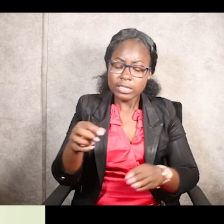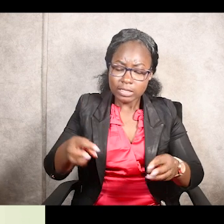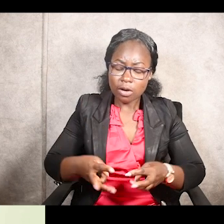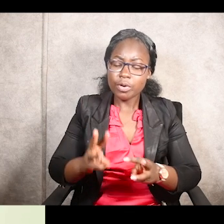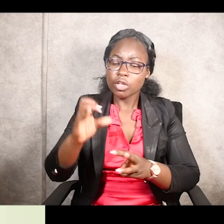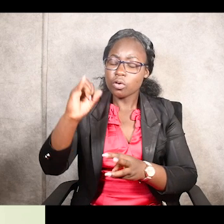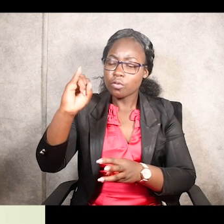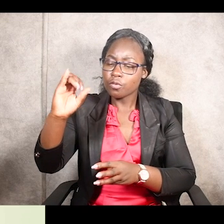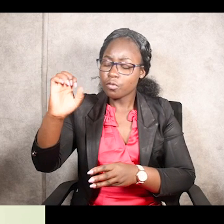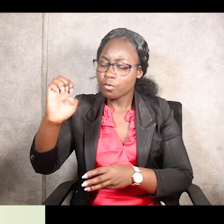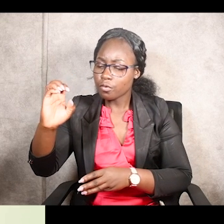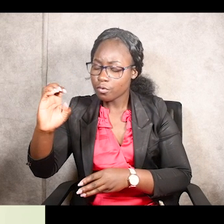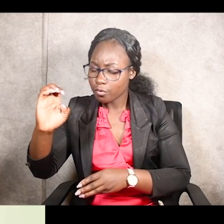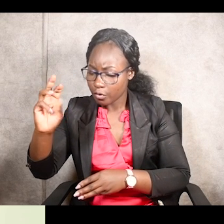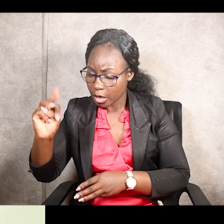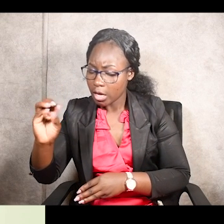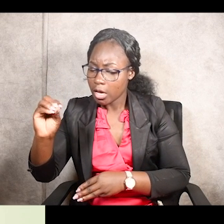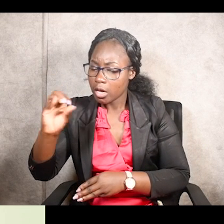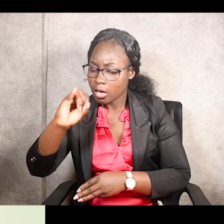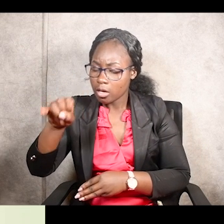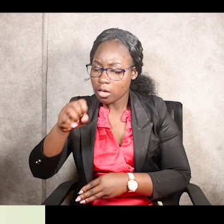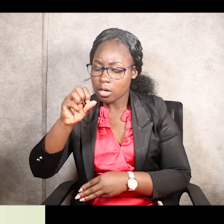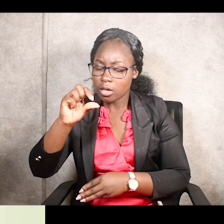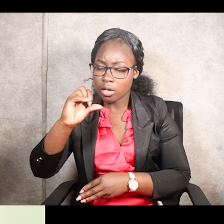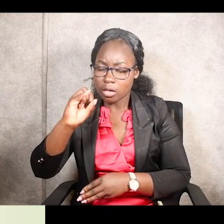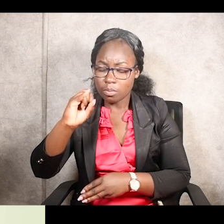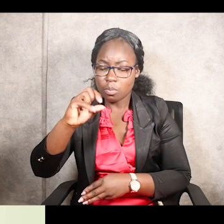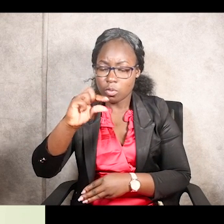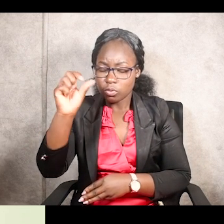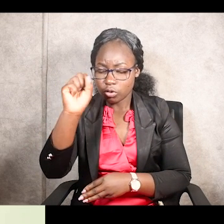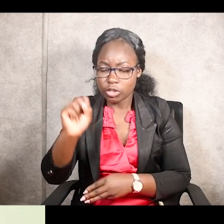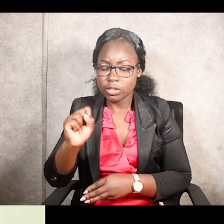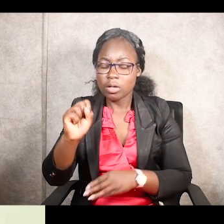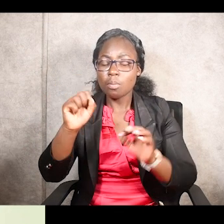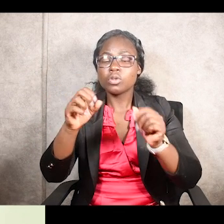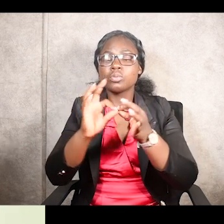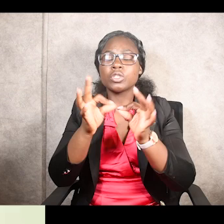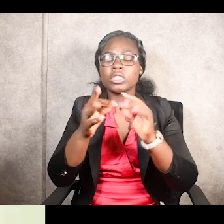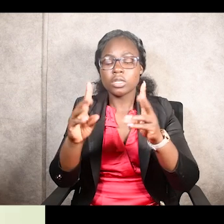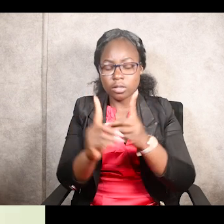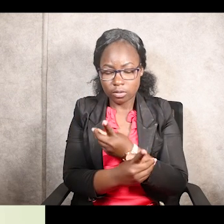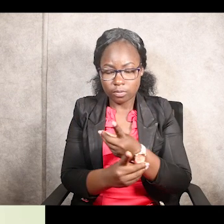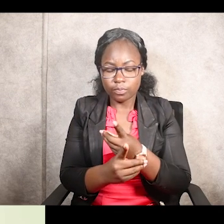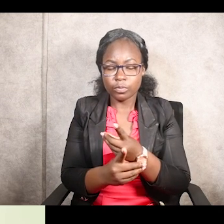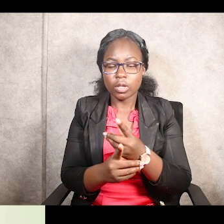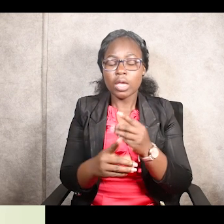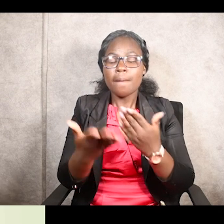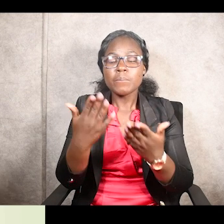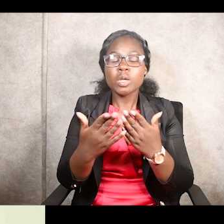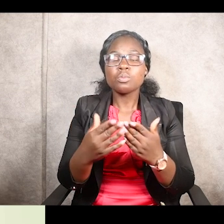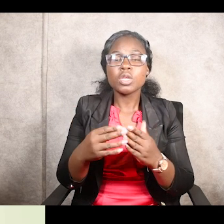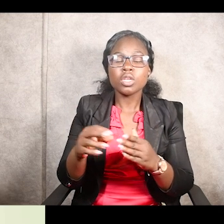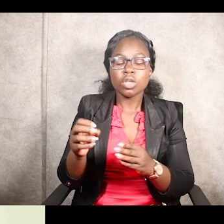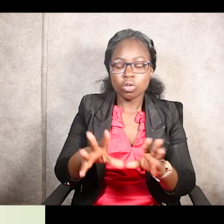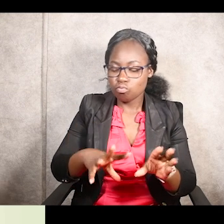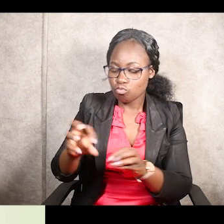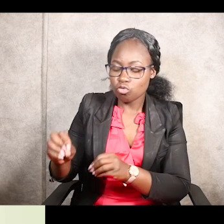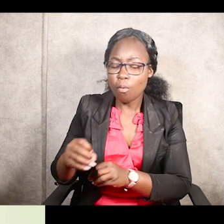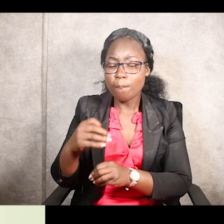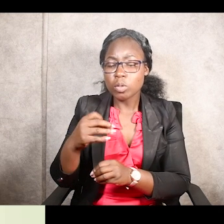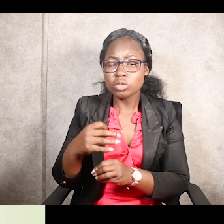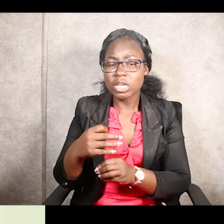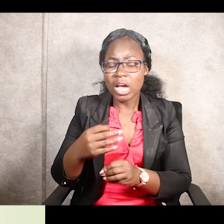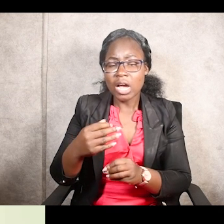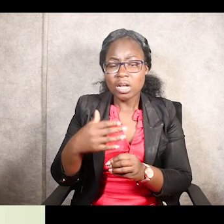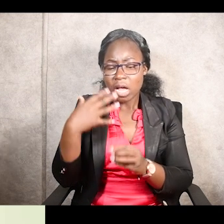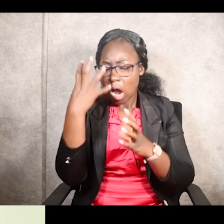as we use them, they can be interpreted differently. And people, for example, if you put a worried face, are you worried? Are you confused? Are